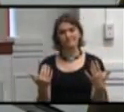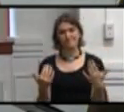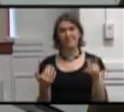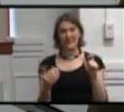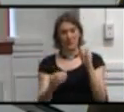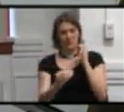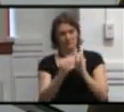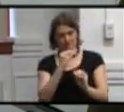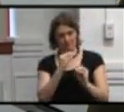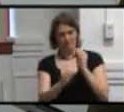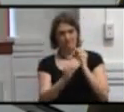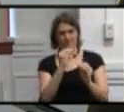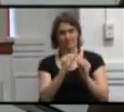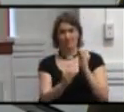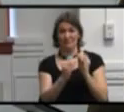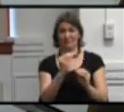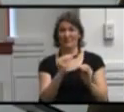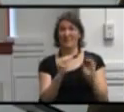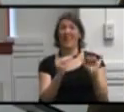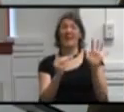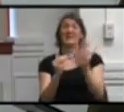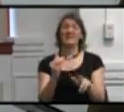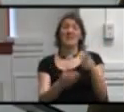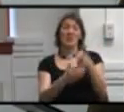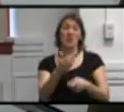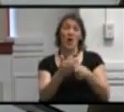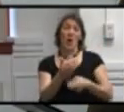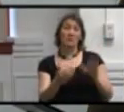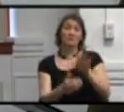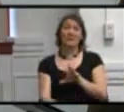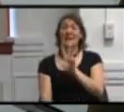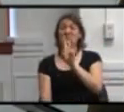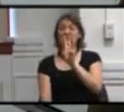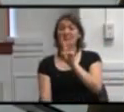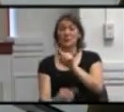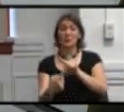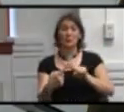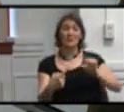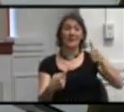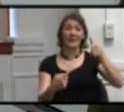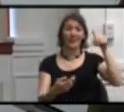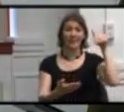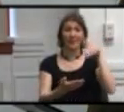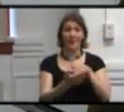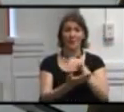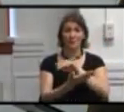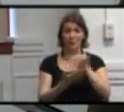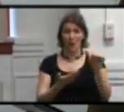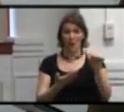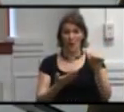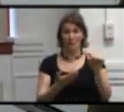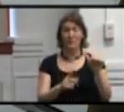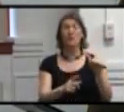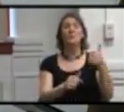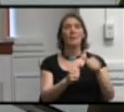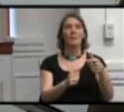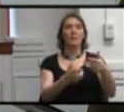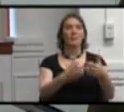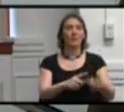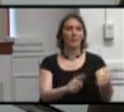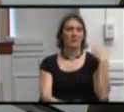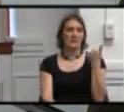requiring a repair that at this point in time is estimated to be between $6,000 and $10,000. It is a 1999